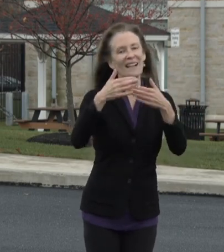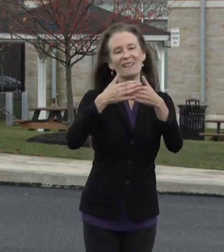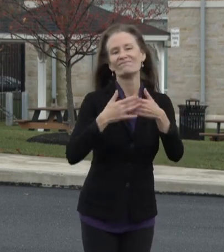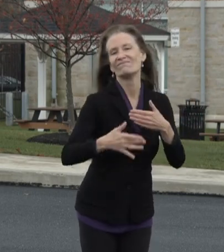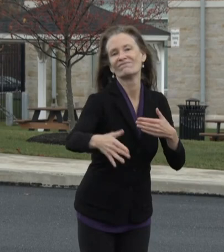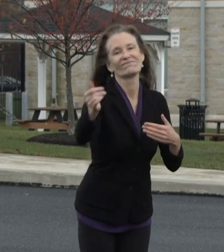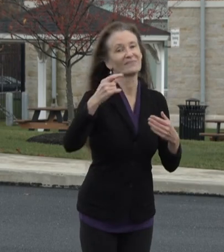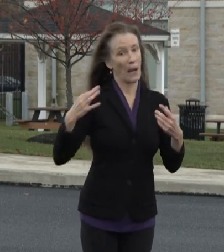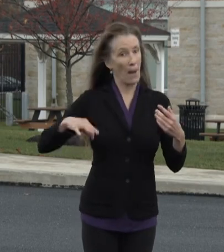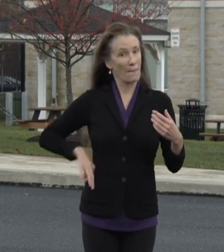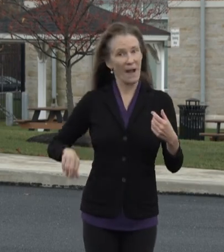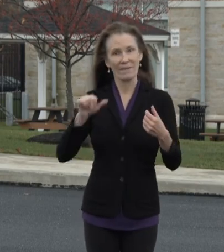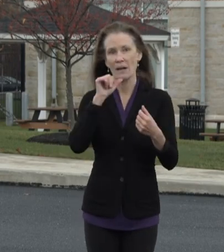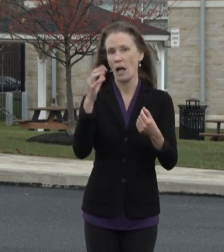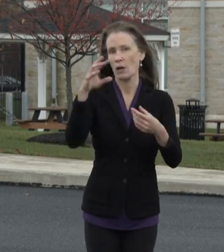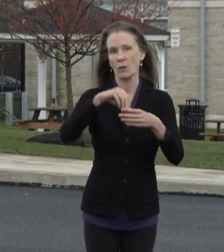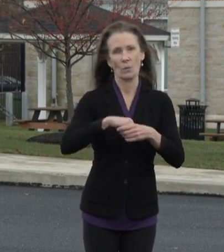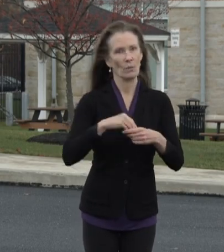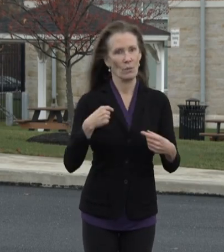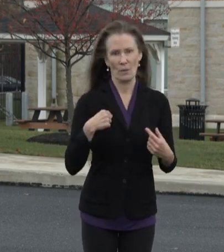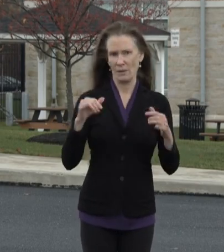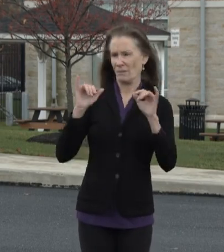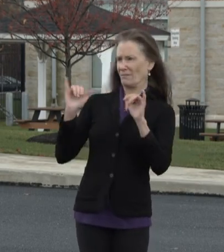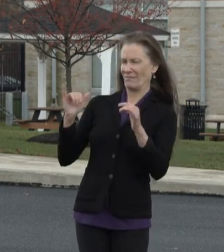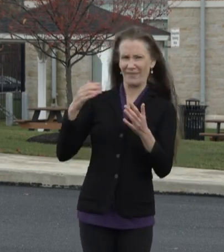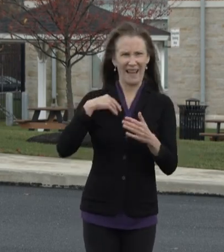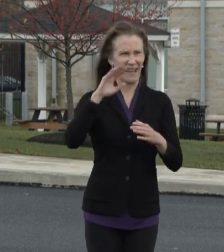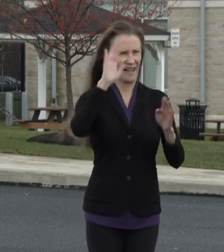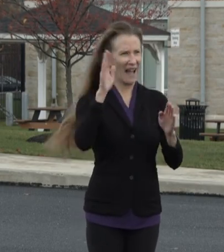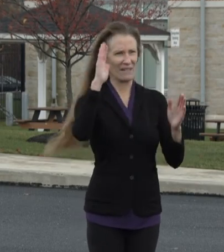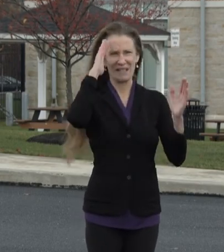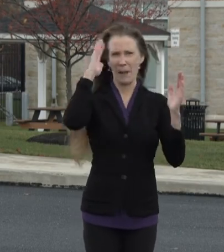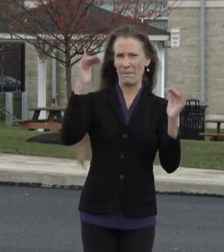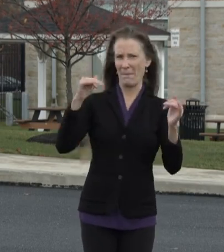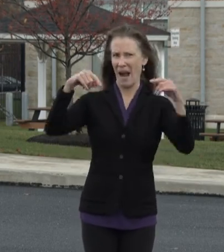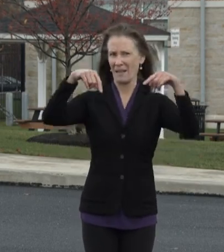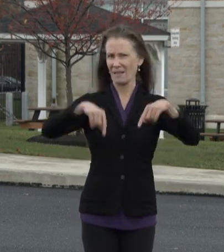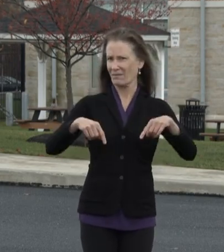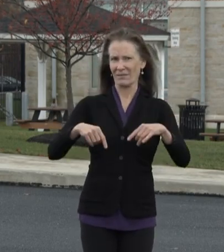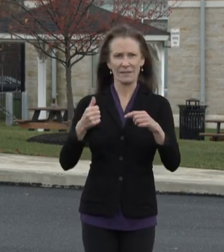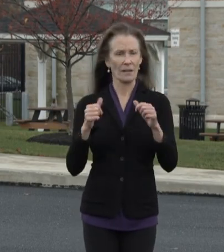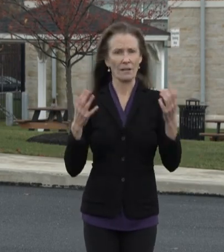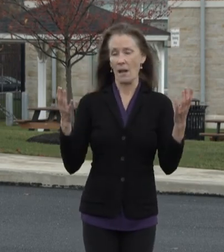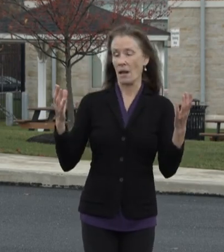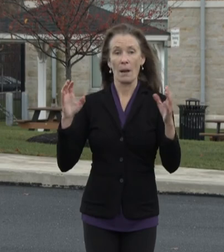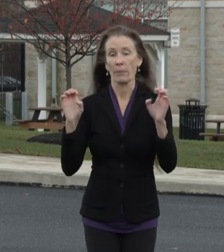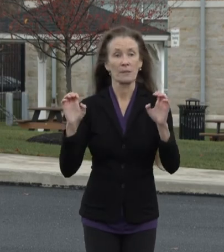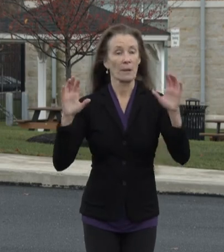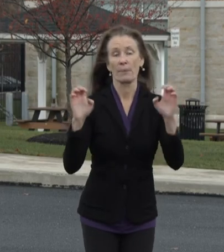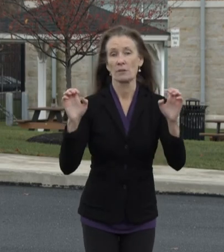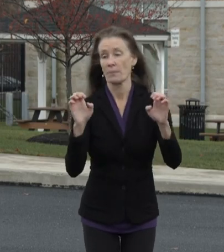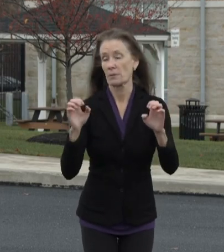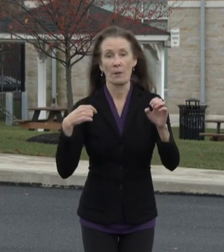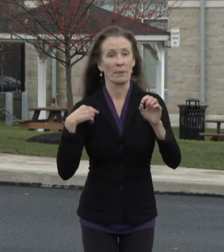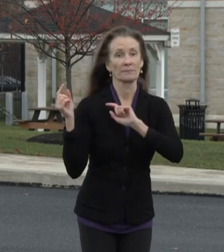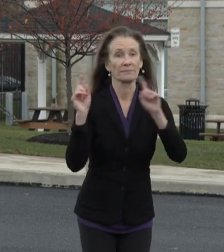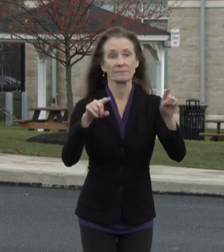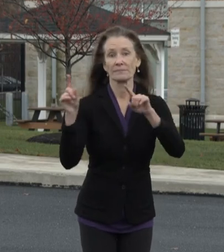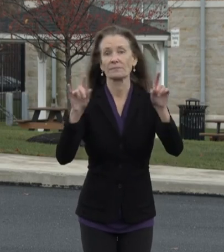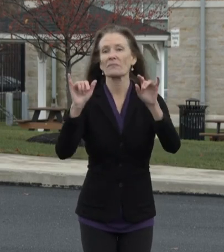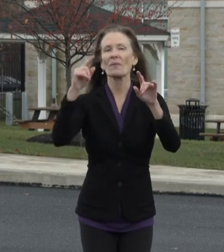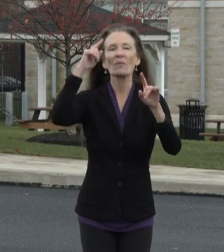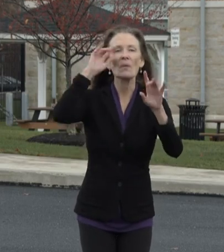never expected state active duty to be more than just an emergency activation to respond to disasters. This